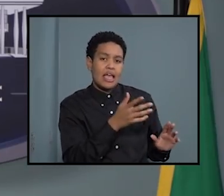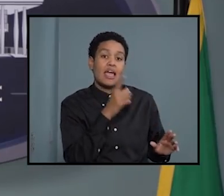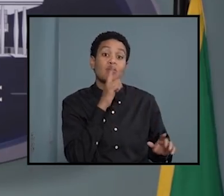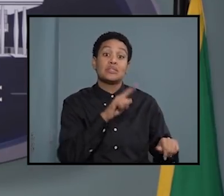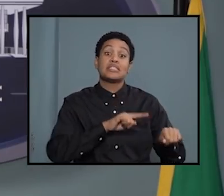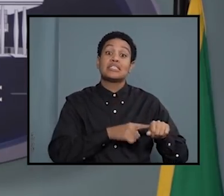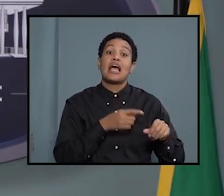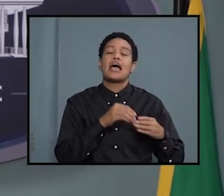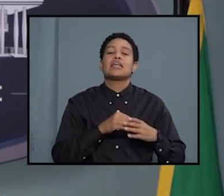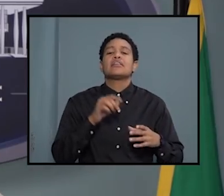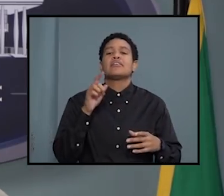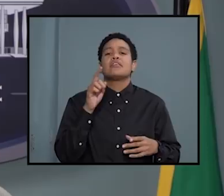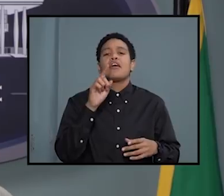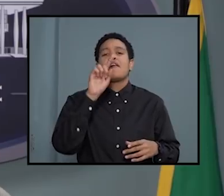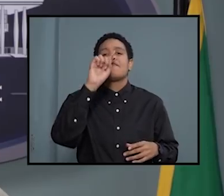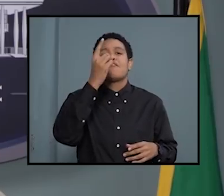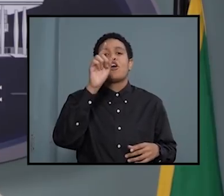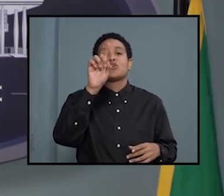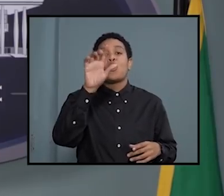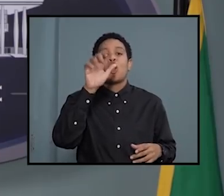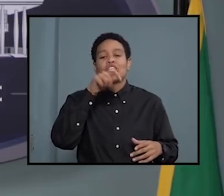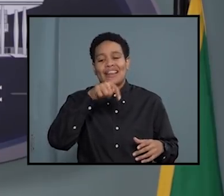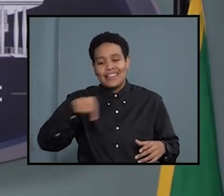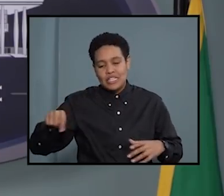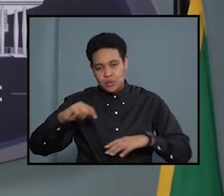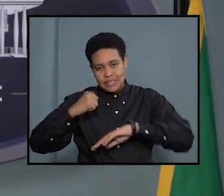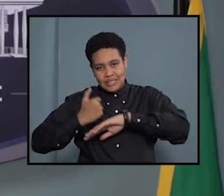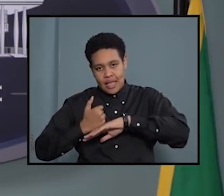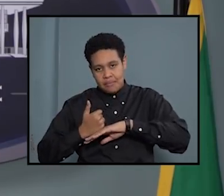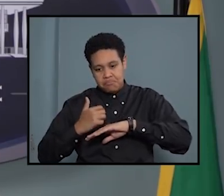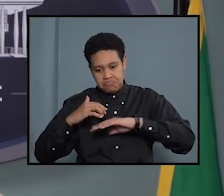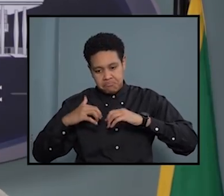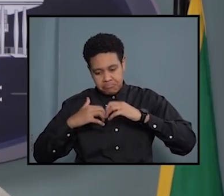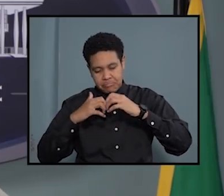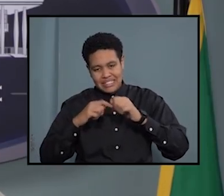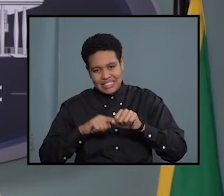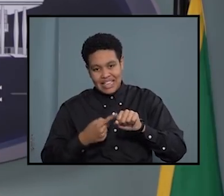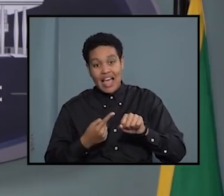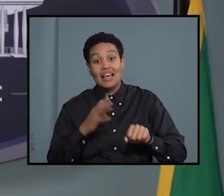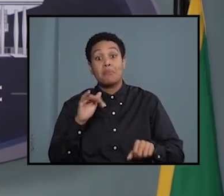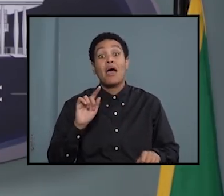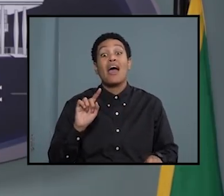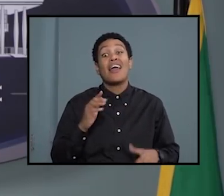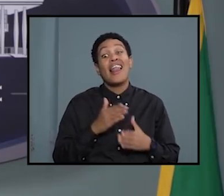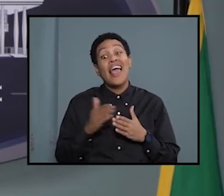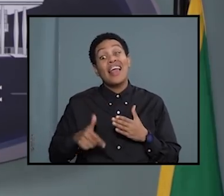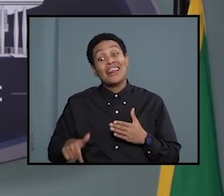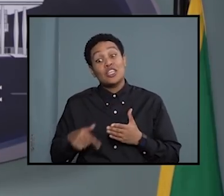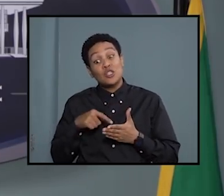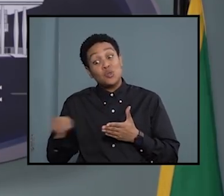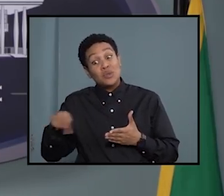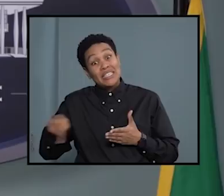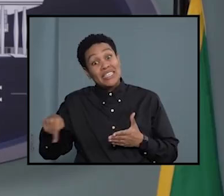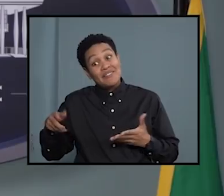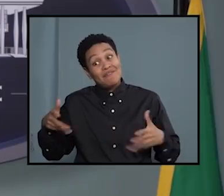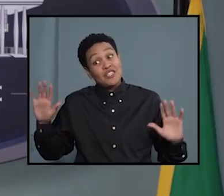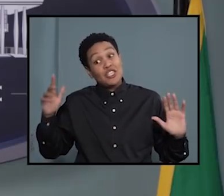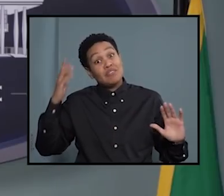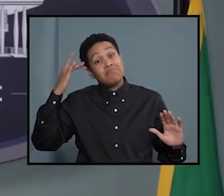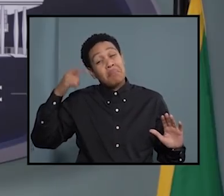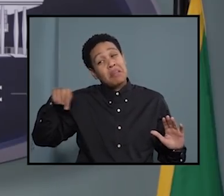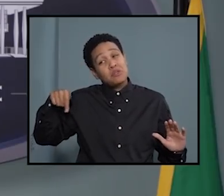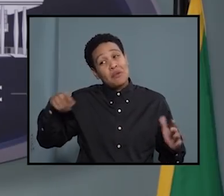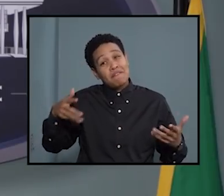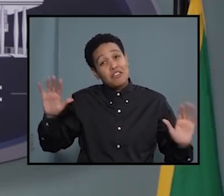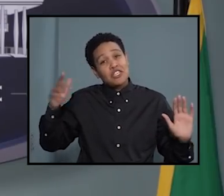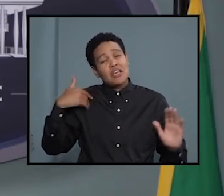begin on those first 100 this week. So at least by the end of this week, I'm expecting, or within, let us say,